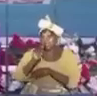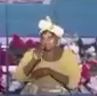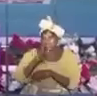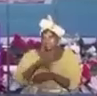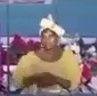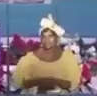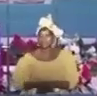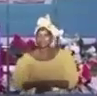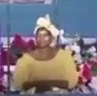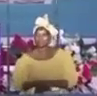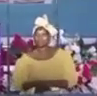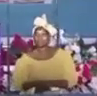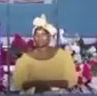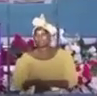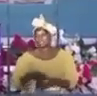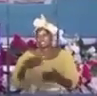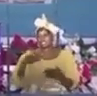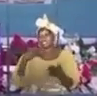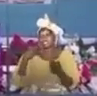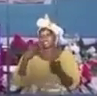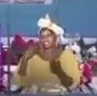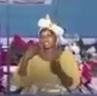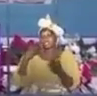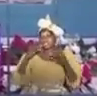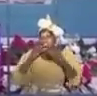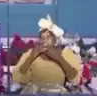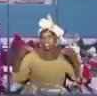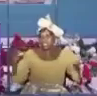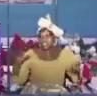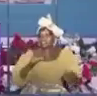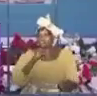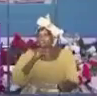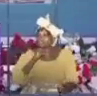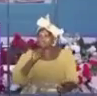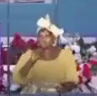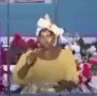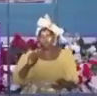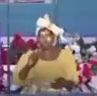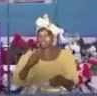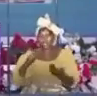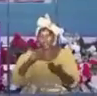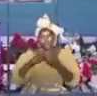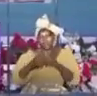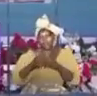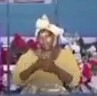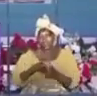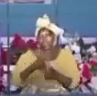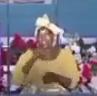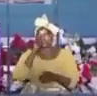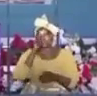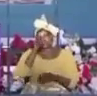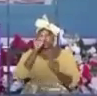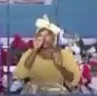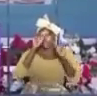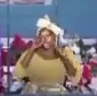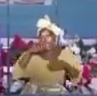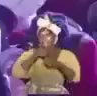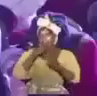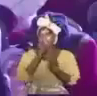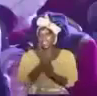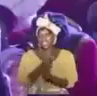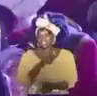internet, distance is no barrier. Here is your chance to make Jesus Lord of your life,